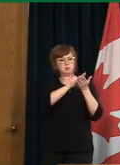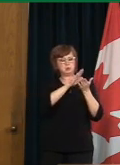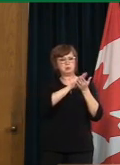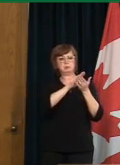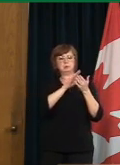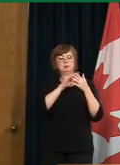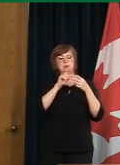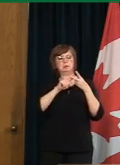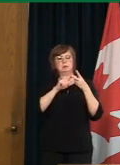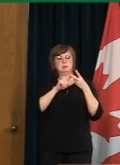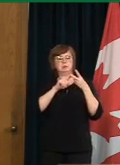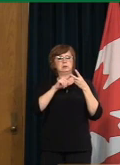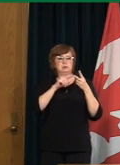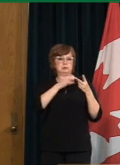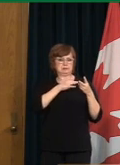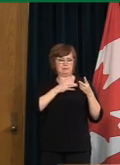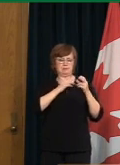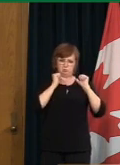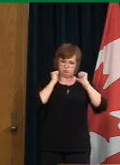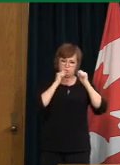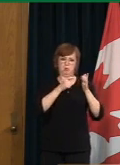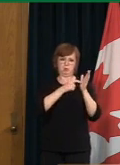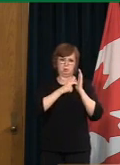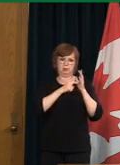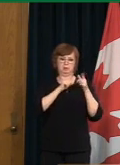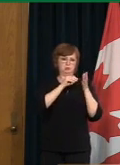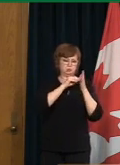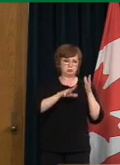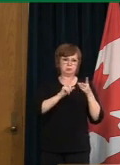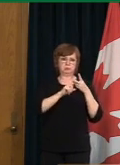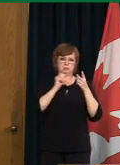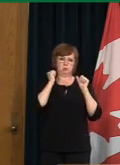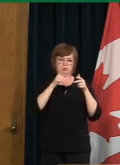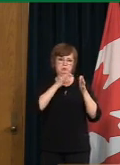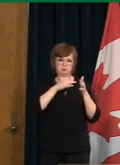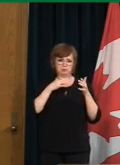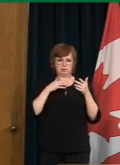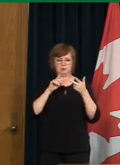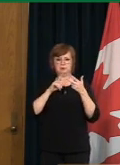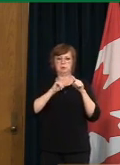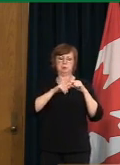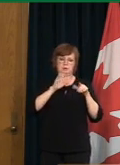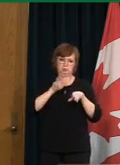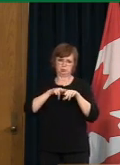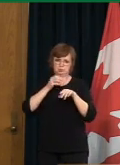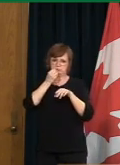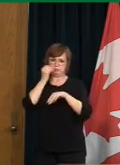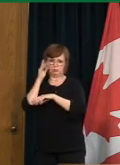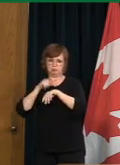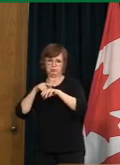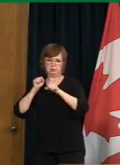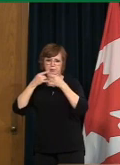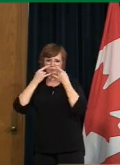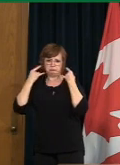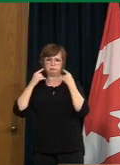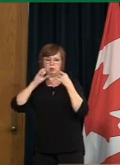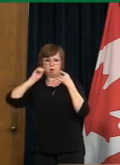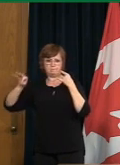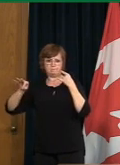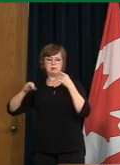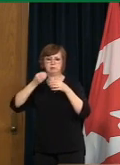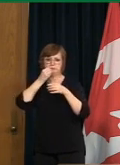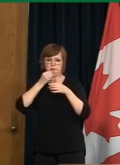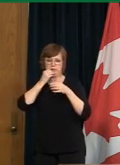except when they may be eating or drinking. And mask use is now required in all common areas of businesses and